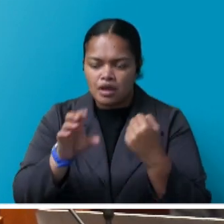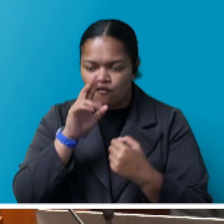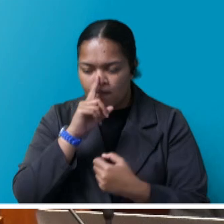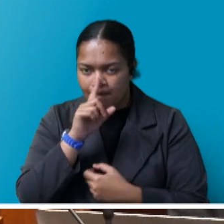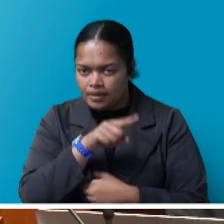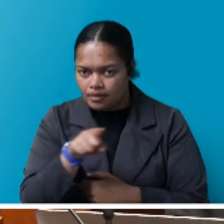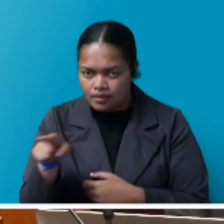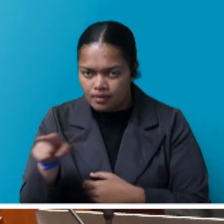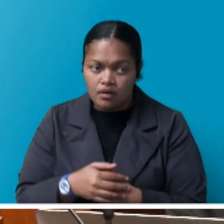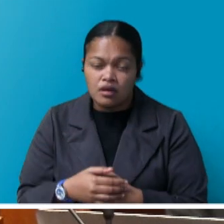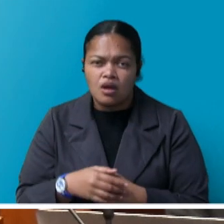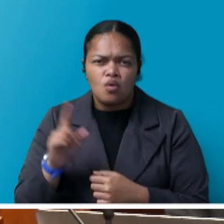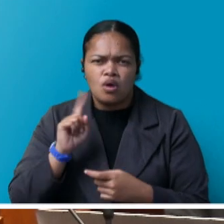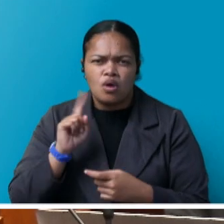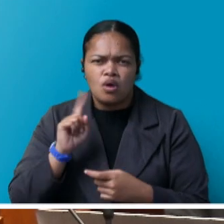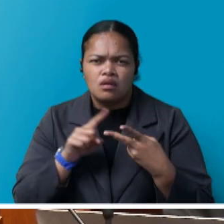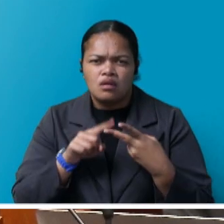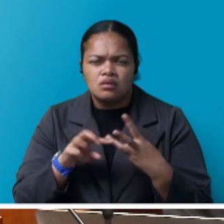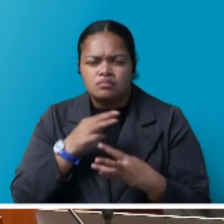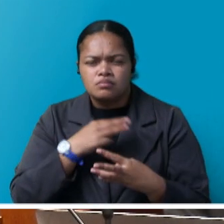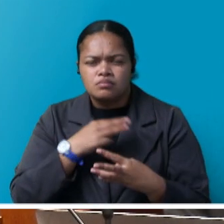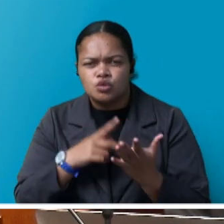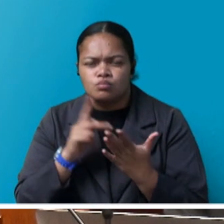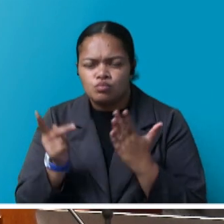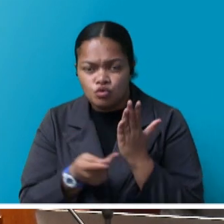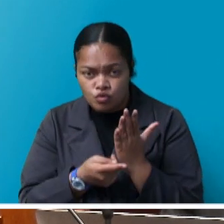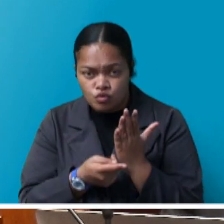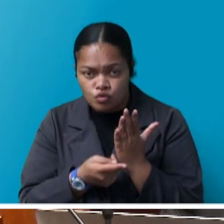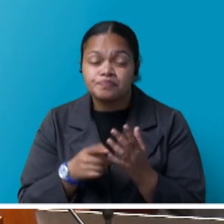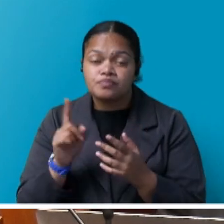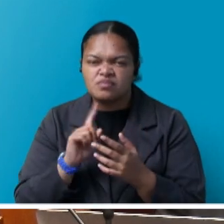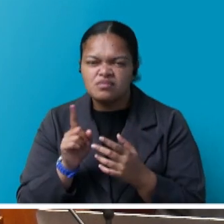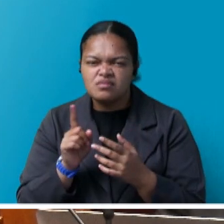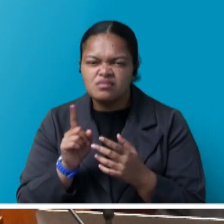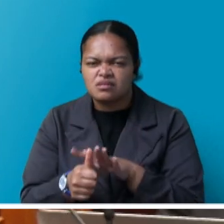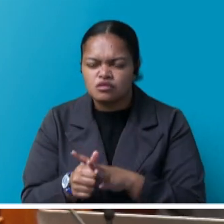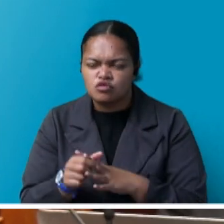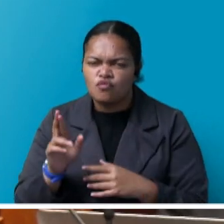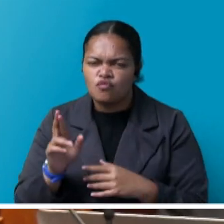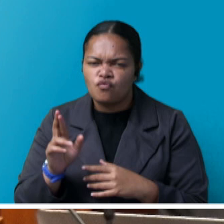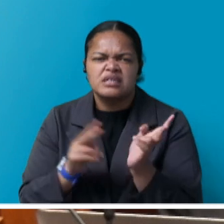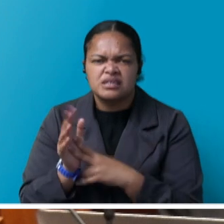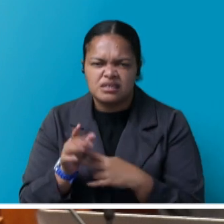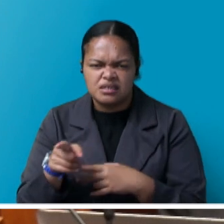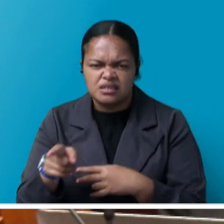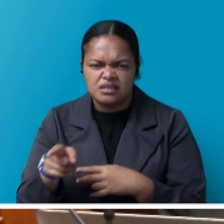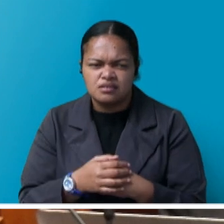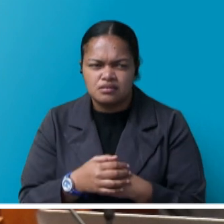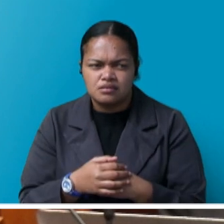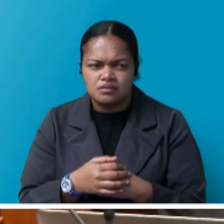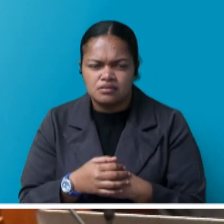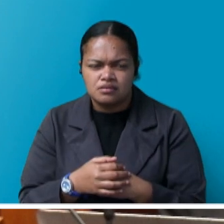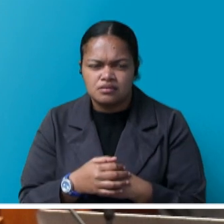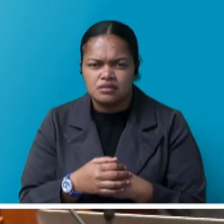financial year, one of the highlights of the Ministry's program in terms of enabling access for our rural communities is the groundbreaking of the Salian Rao